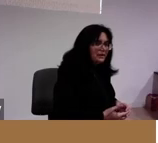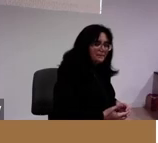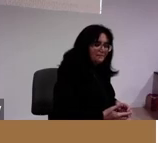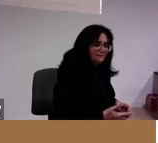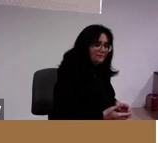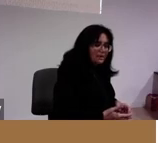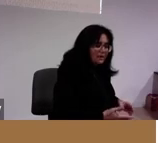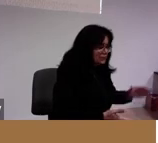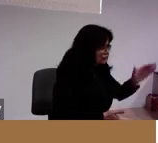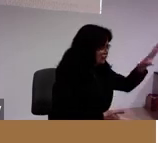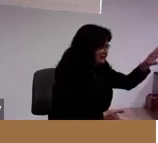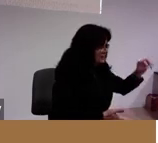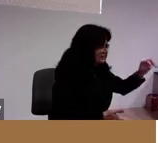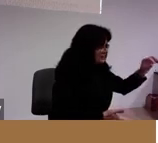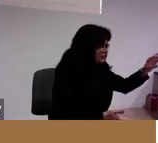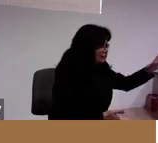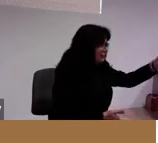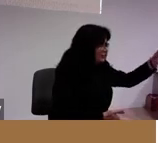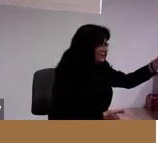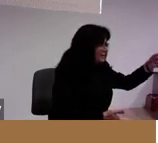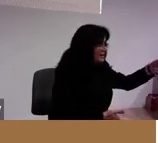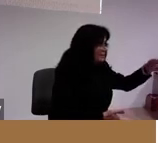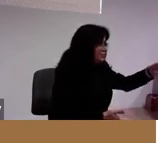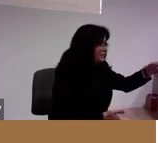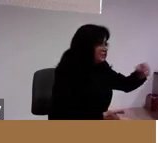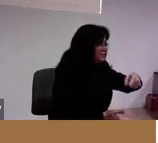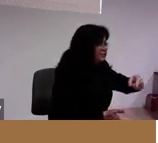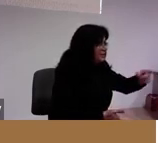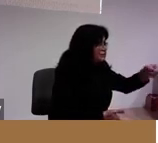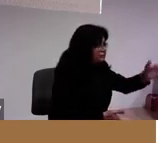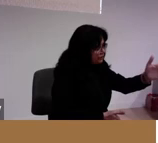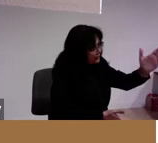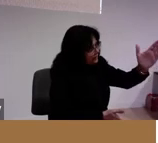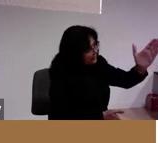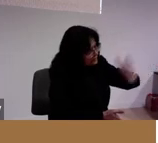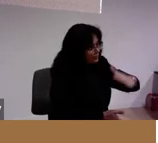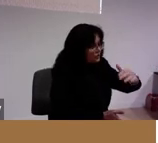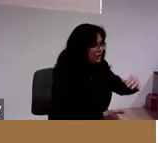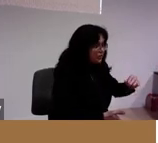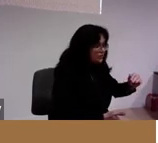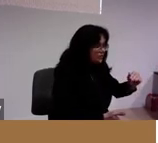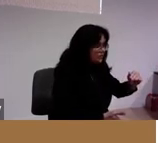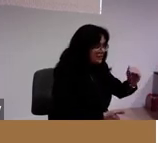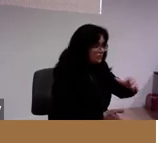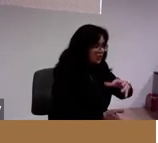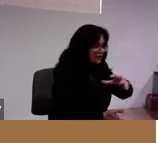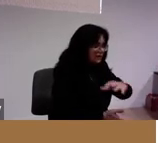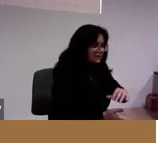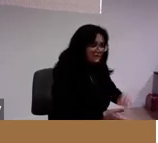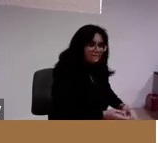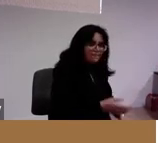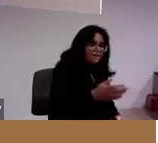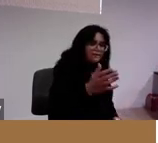Easter bunny. And so they said things like, well, we think he came in the window and he went out the door and knocked the chairs over this